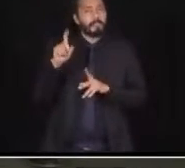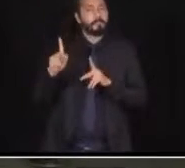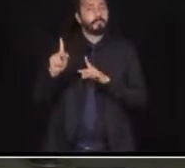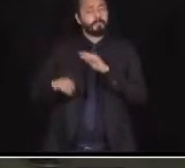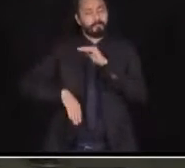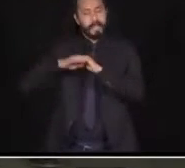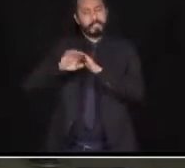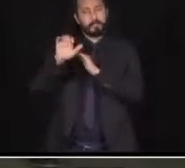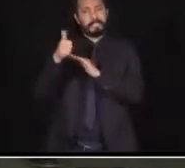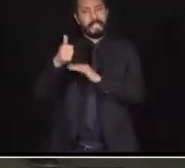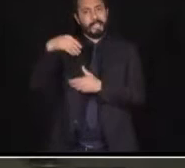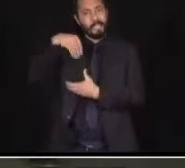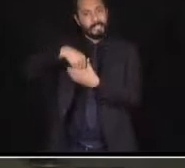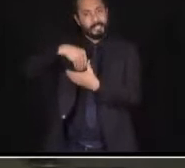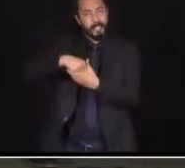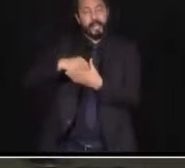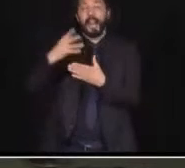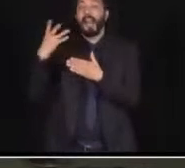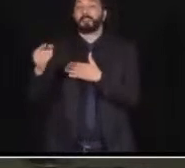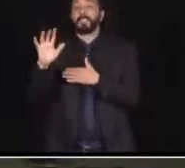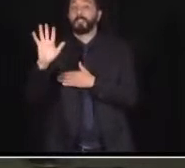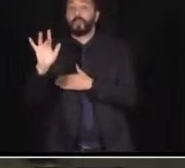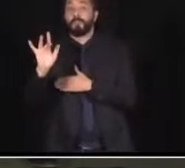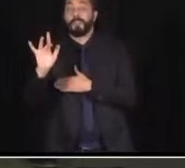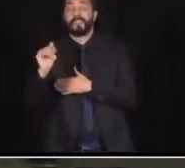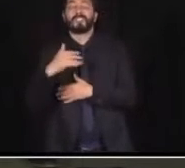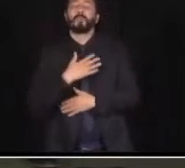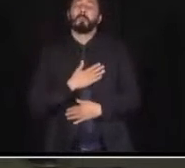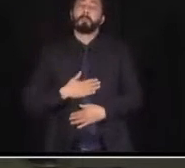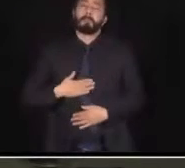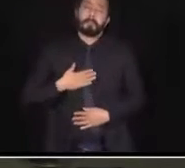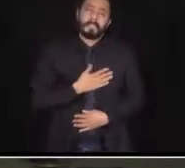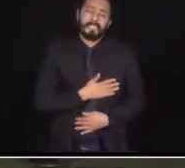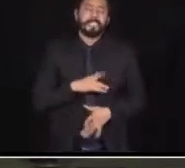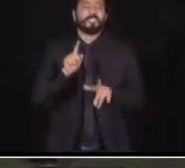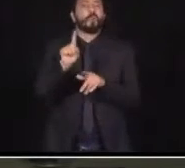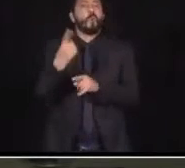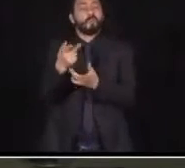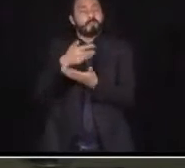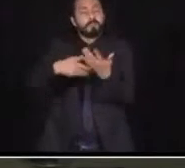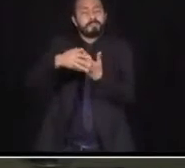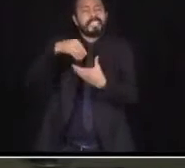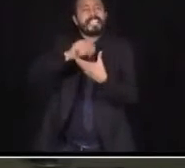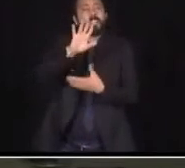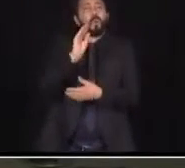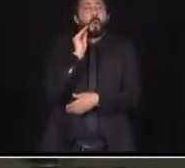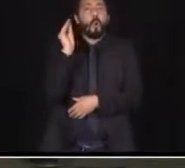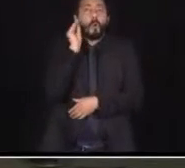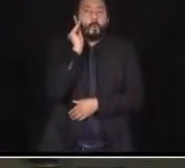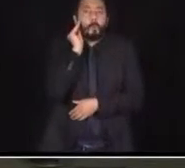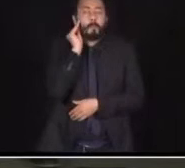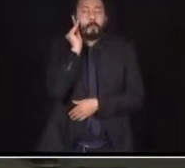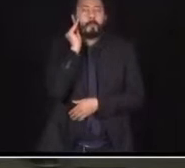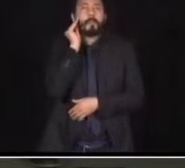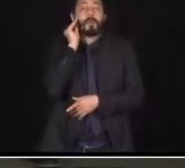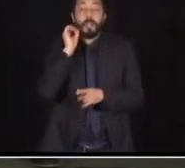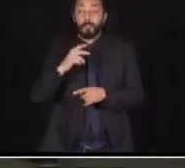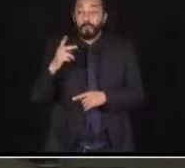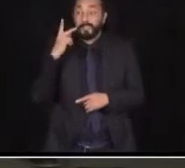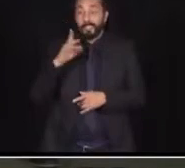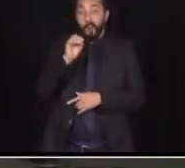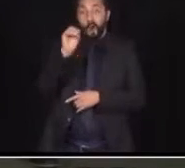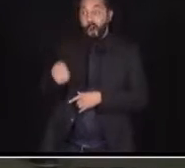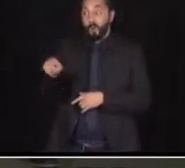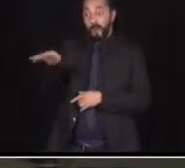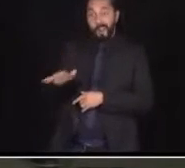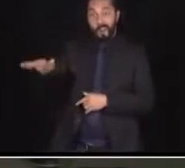just get together with your own household, because we are very concerned about the transmission in the Ottawa area. We're seeing it move into some of our